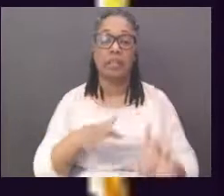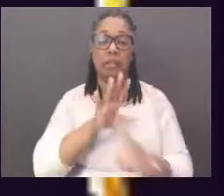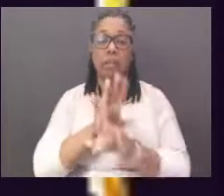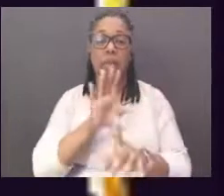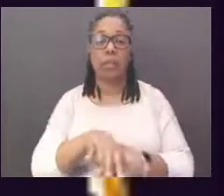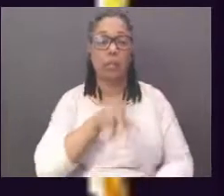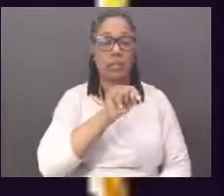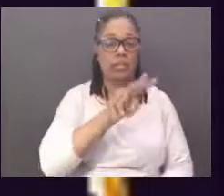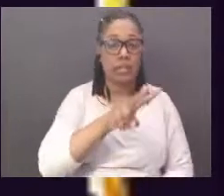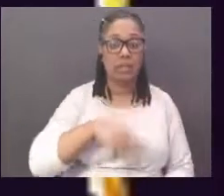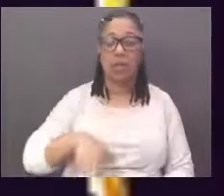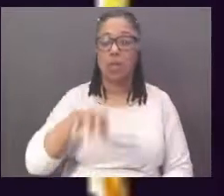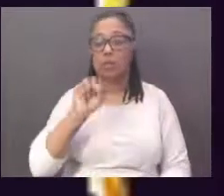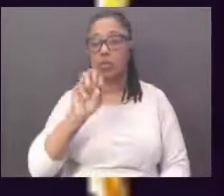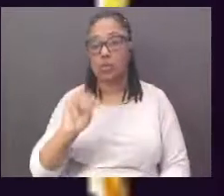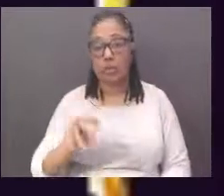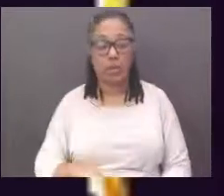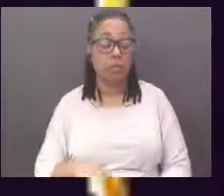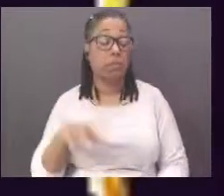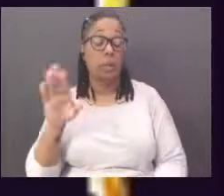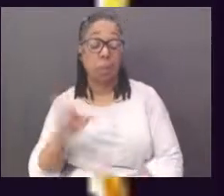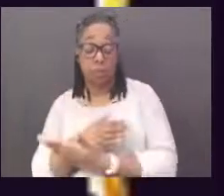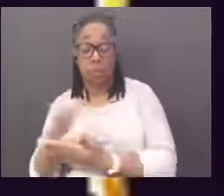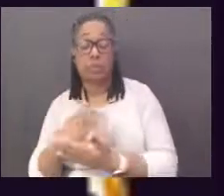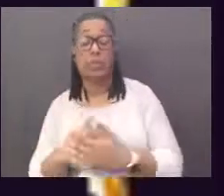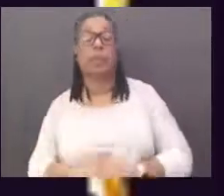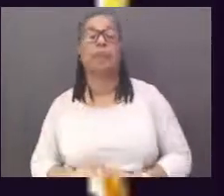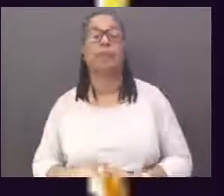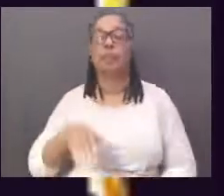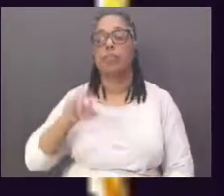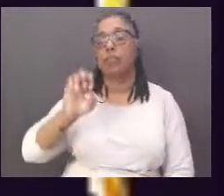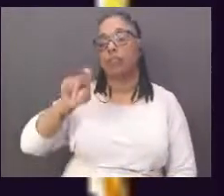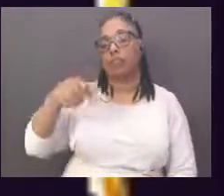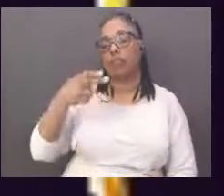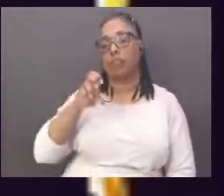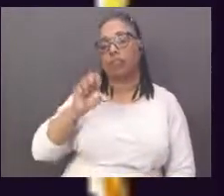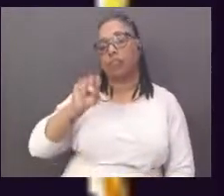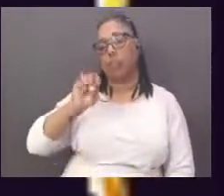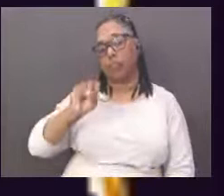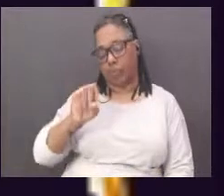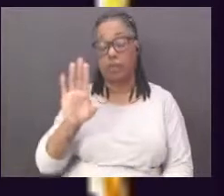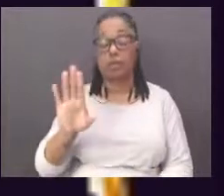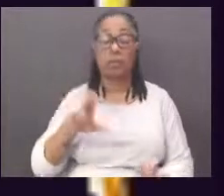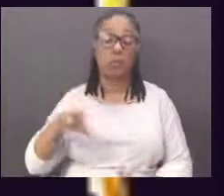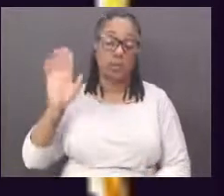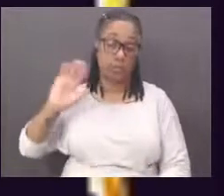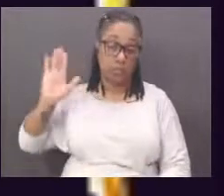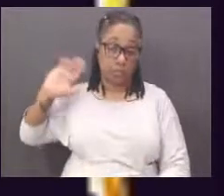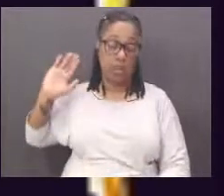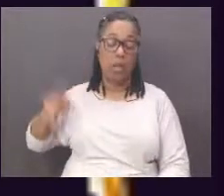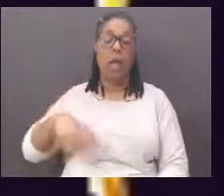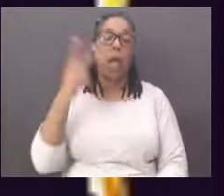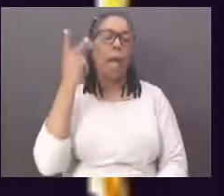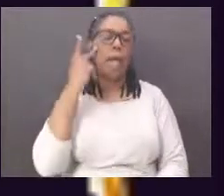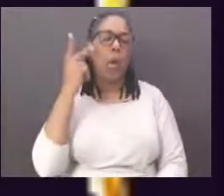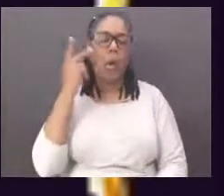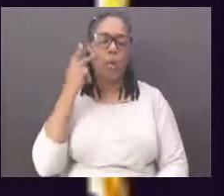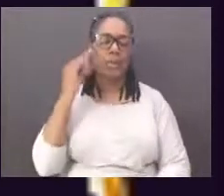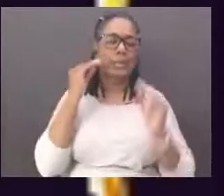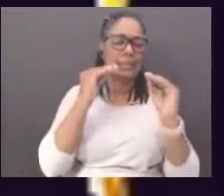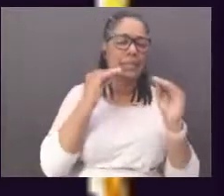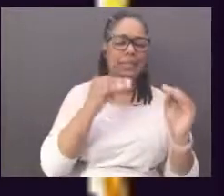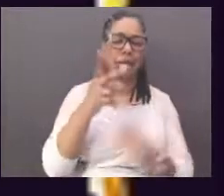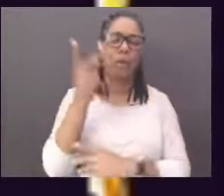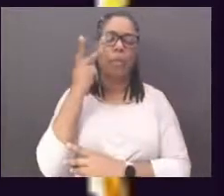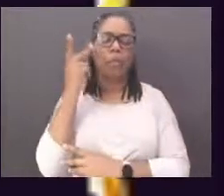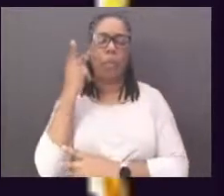and even in the music we listen to. In Ephesus, Paul's teaching and preaching are so powerful that the